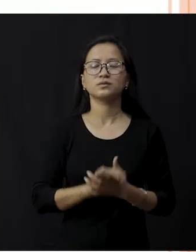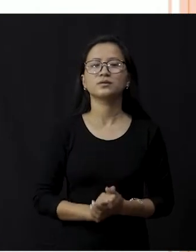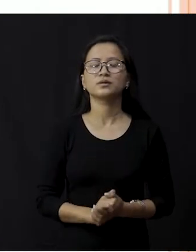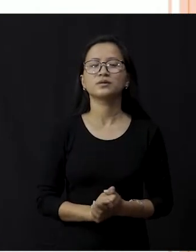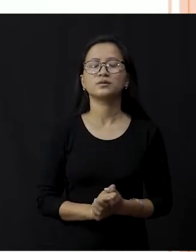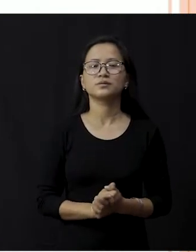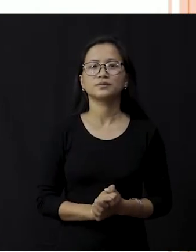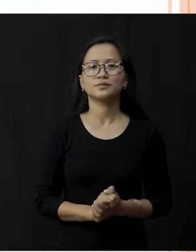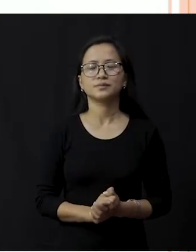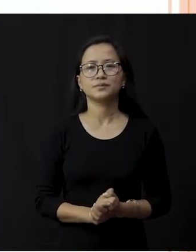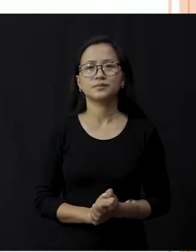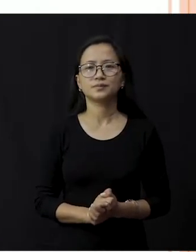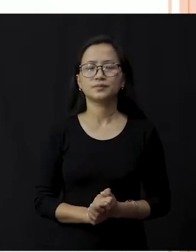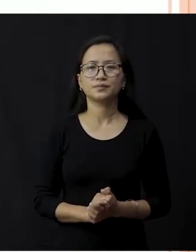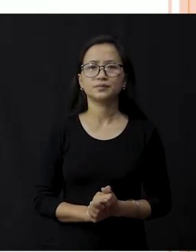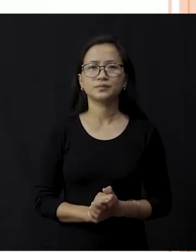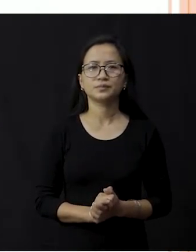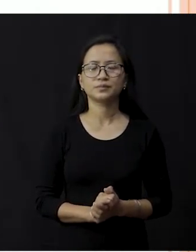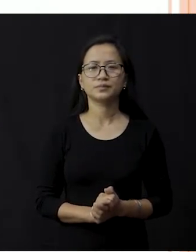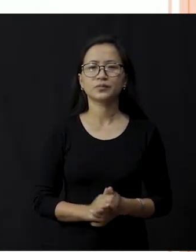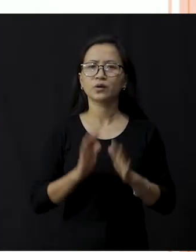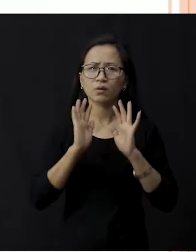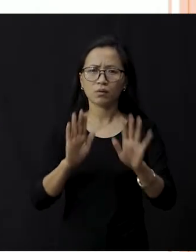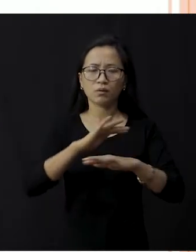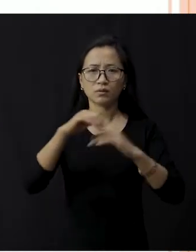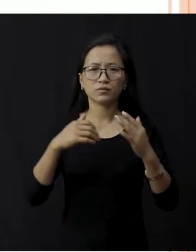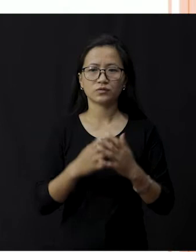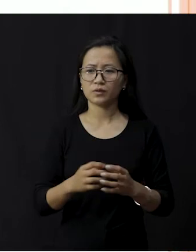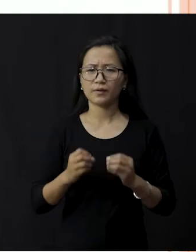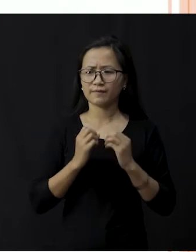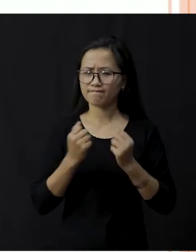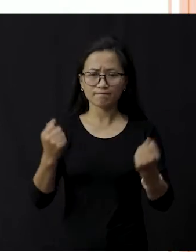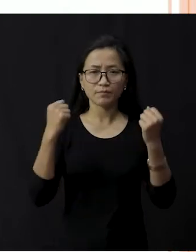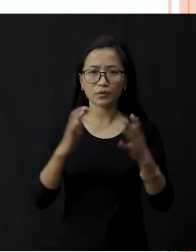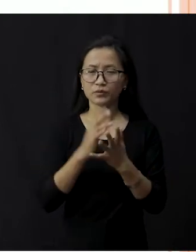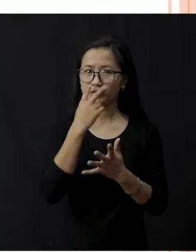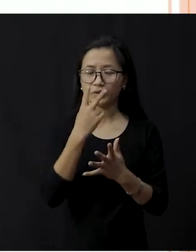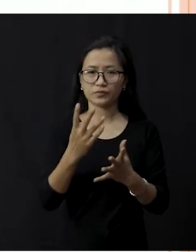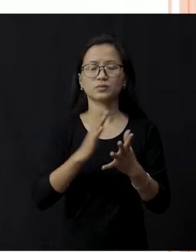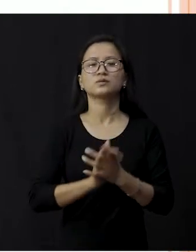T-R-I-C-O-L-O-R, tricolor. Now, you all have a powerful,